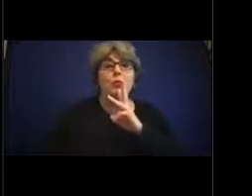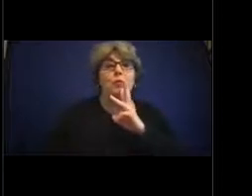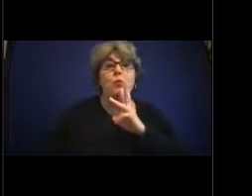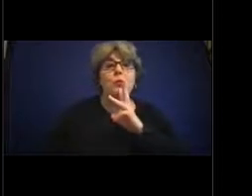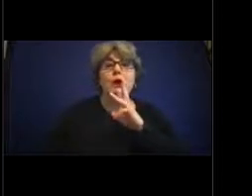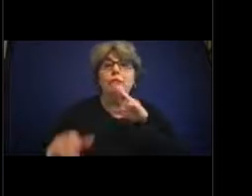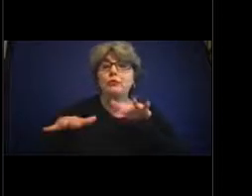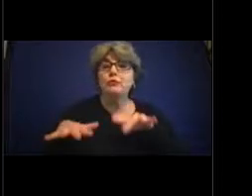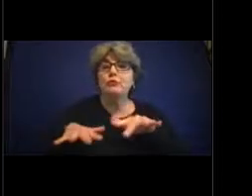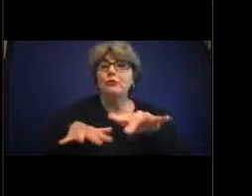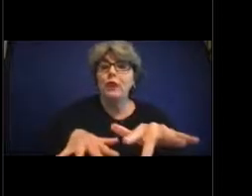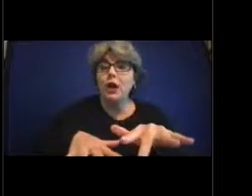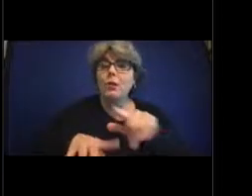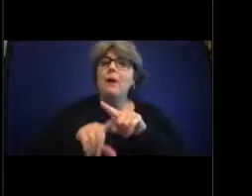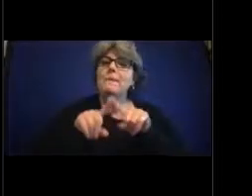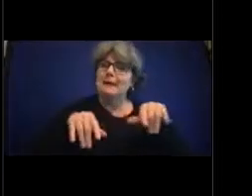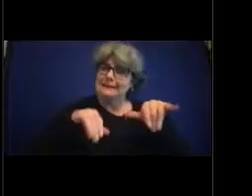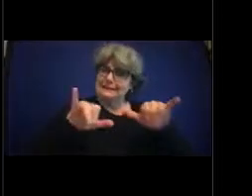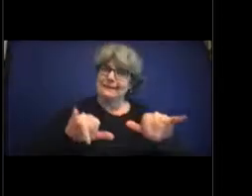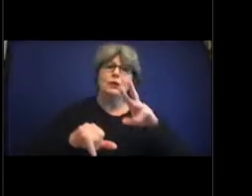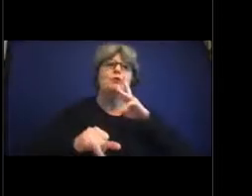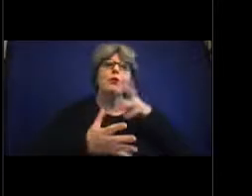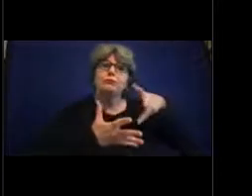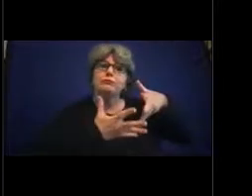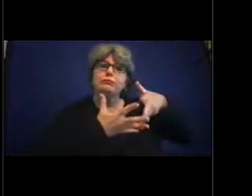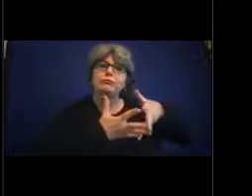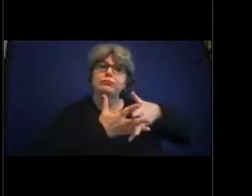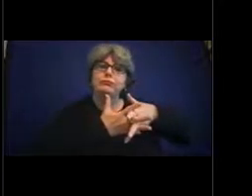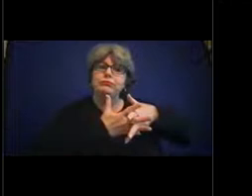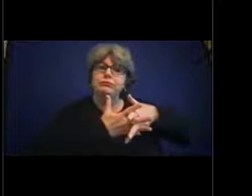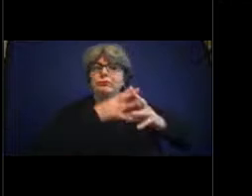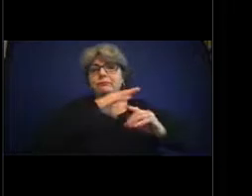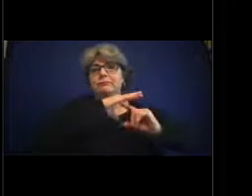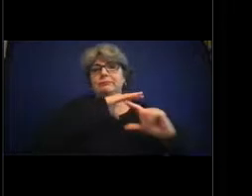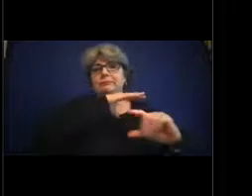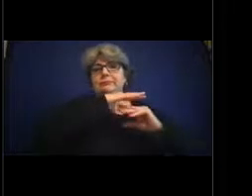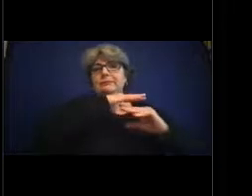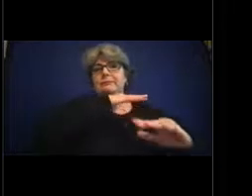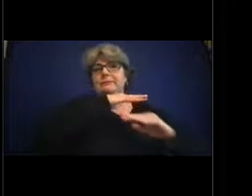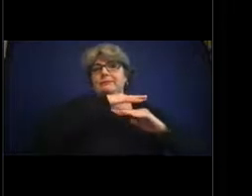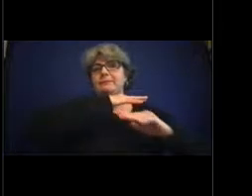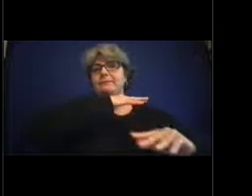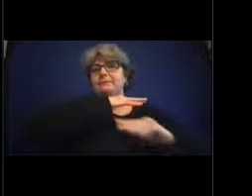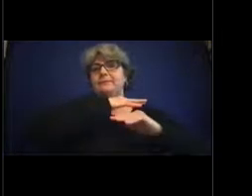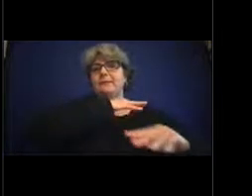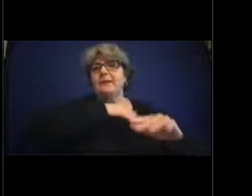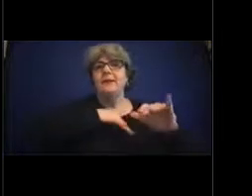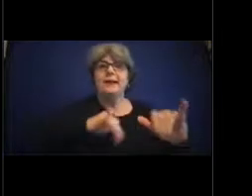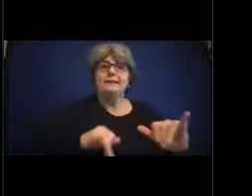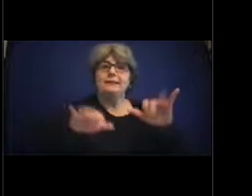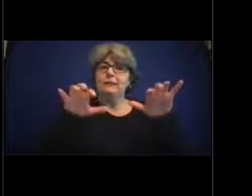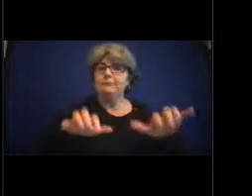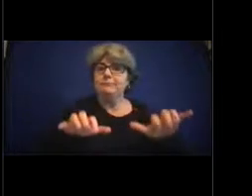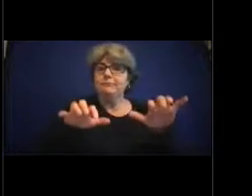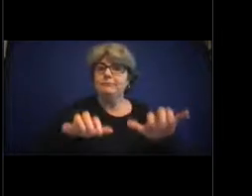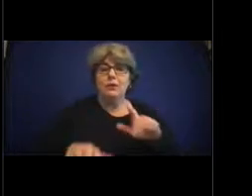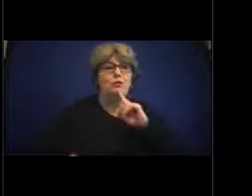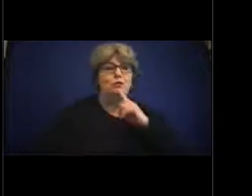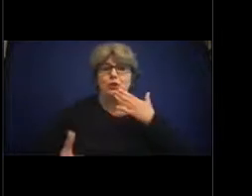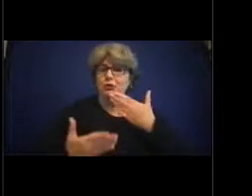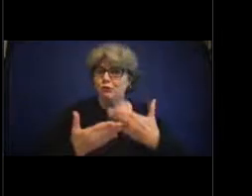this stream, but there's undoubtedly still some water in the subsurface, still providing moisture for those plants. So super